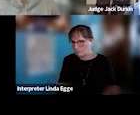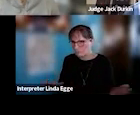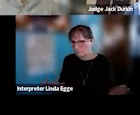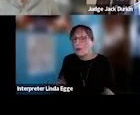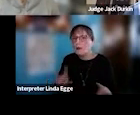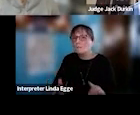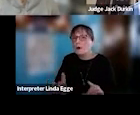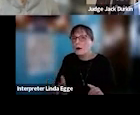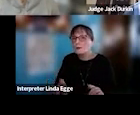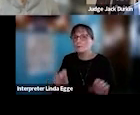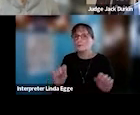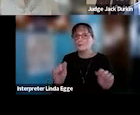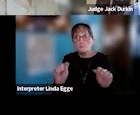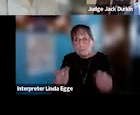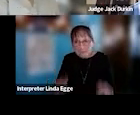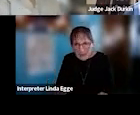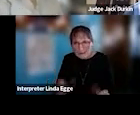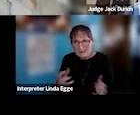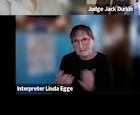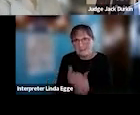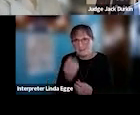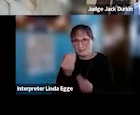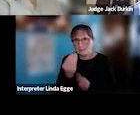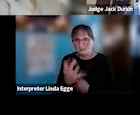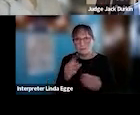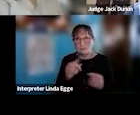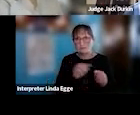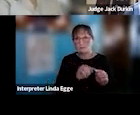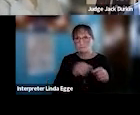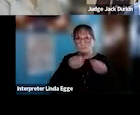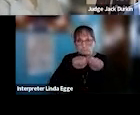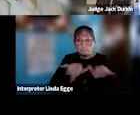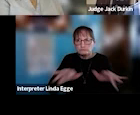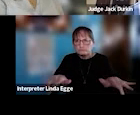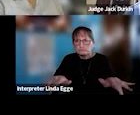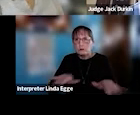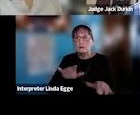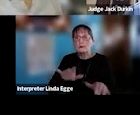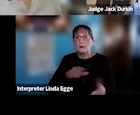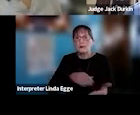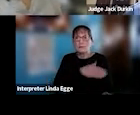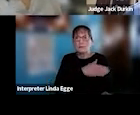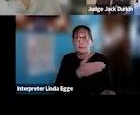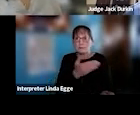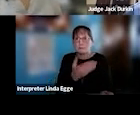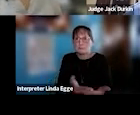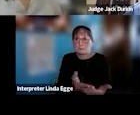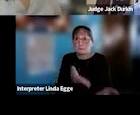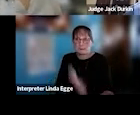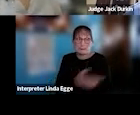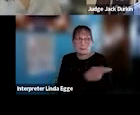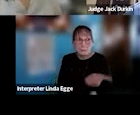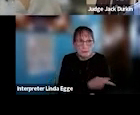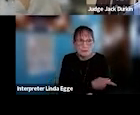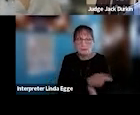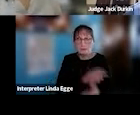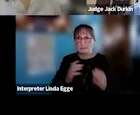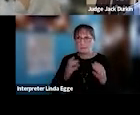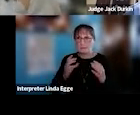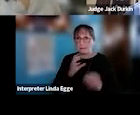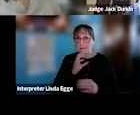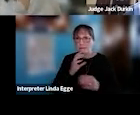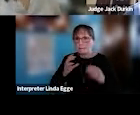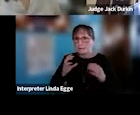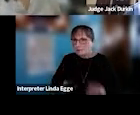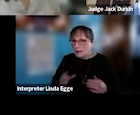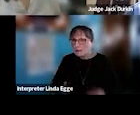However you can get that information out there, the proof is in the pudding. You know, the patients, the clients, the people